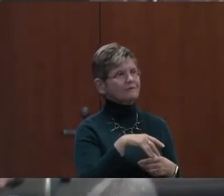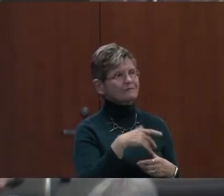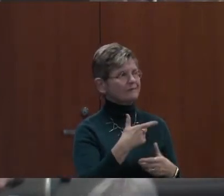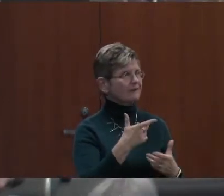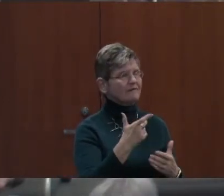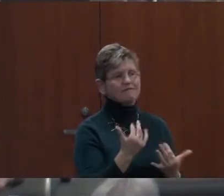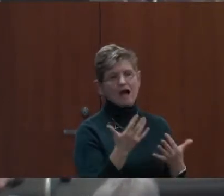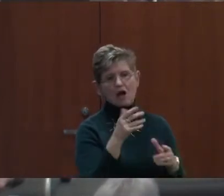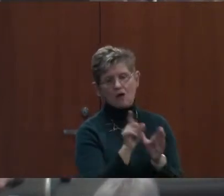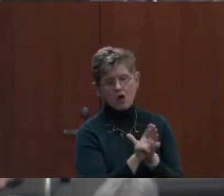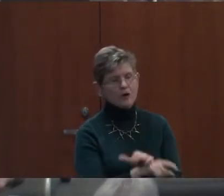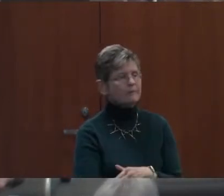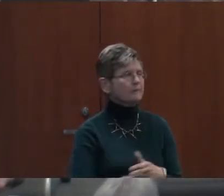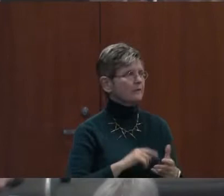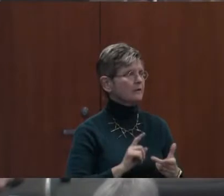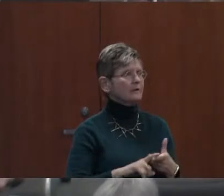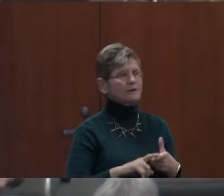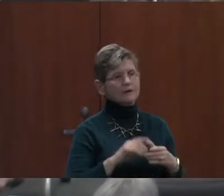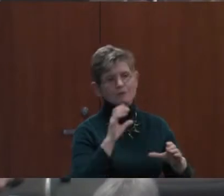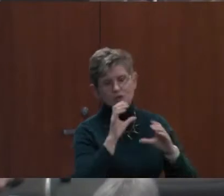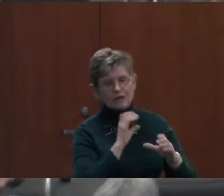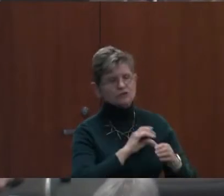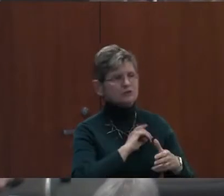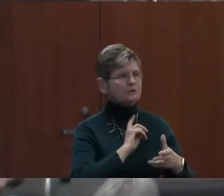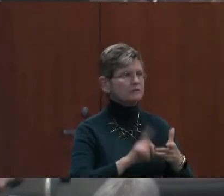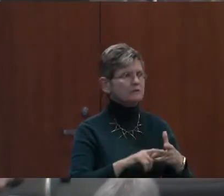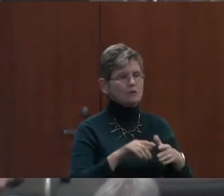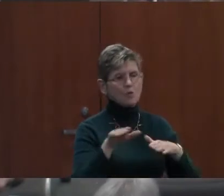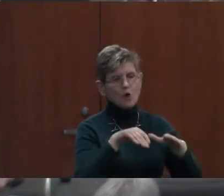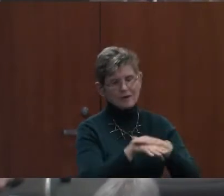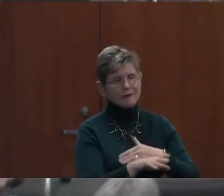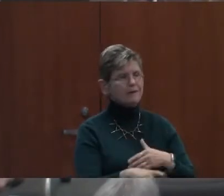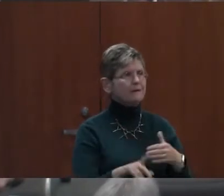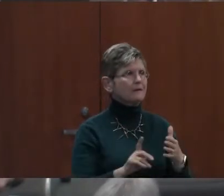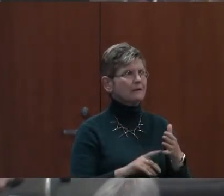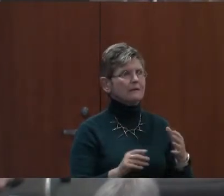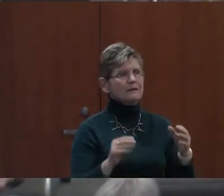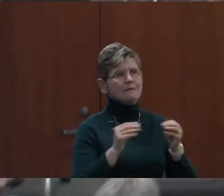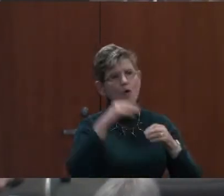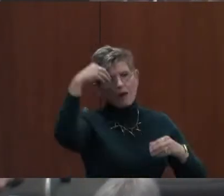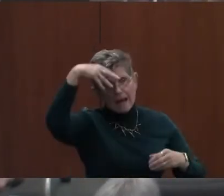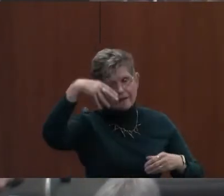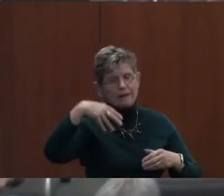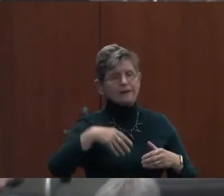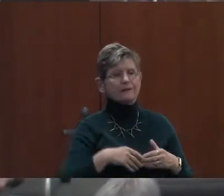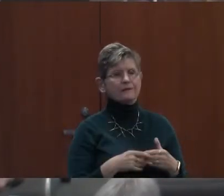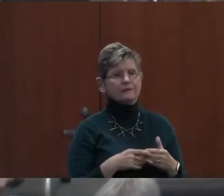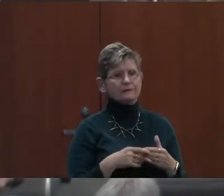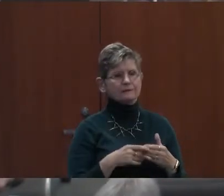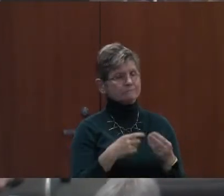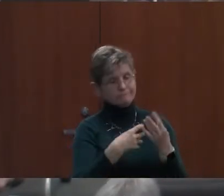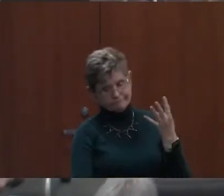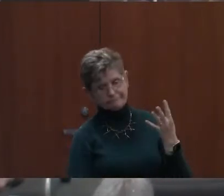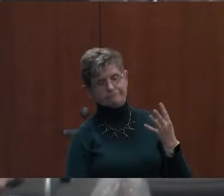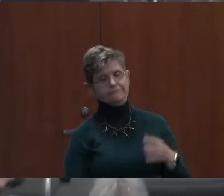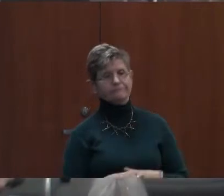but communications, walk-ins, more lighting than the current generator does. Good, thanks.